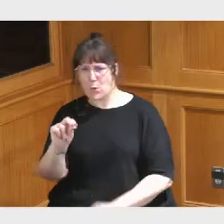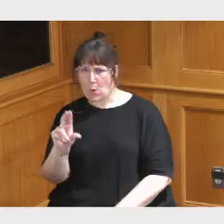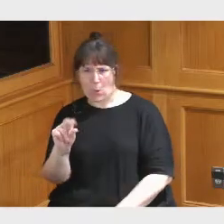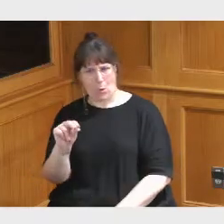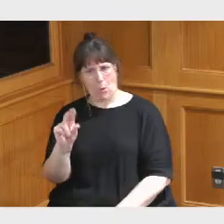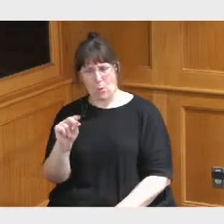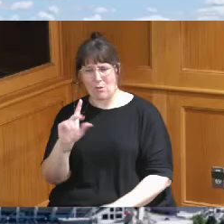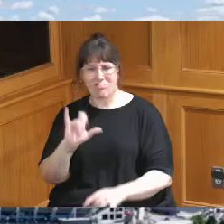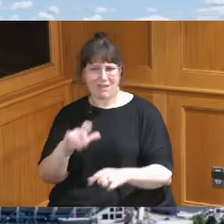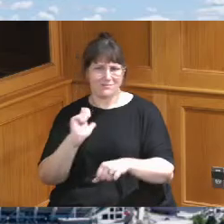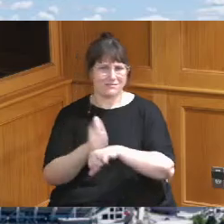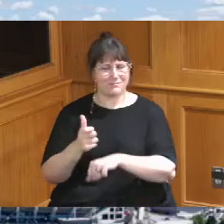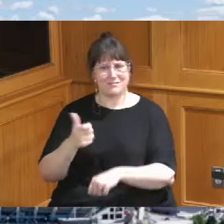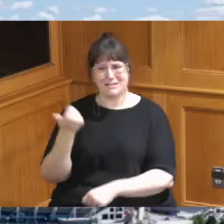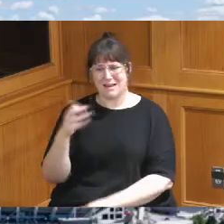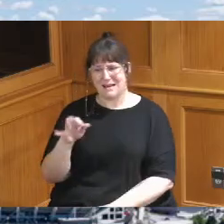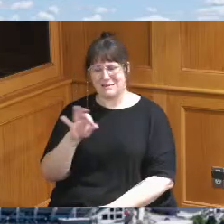clear.